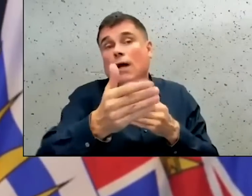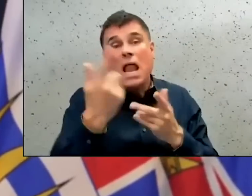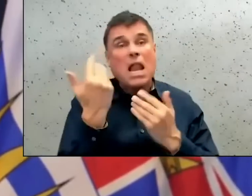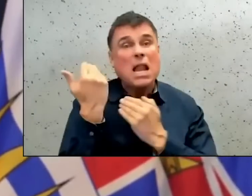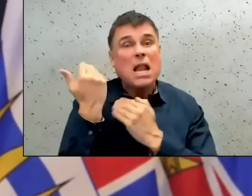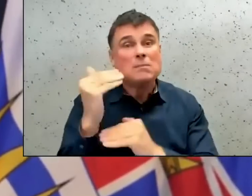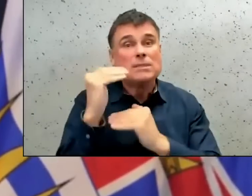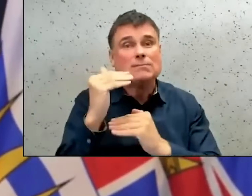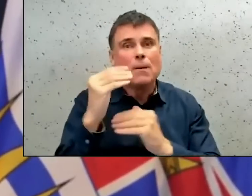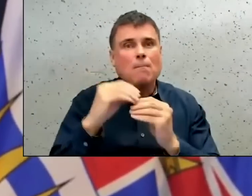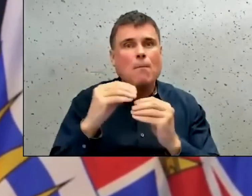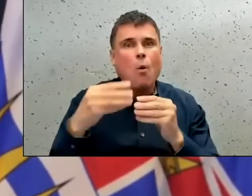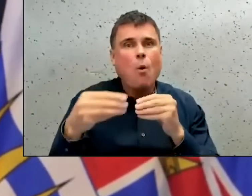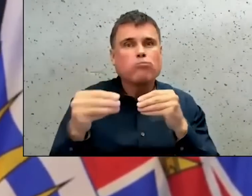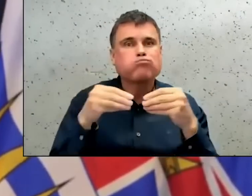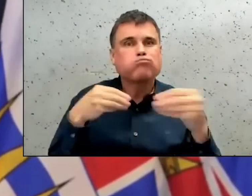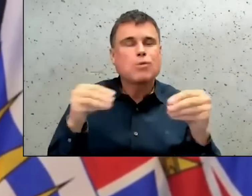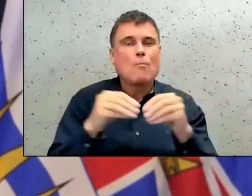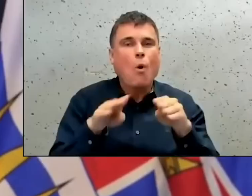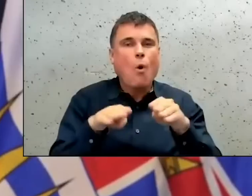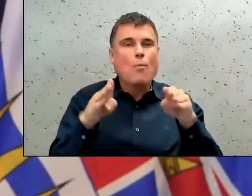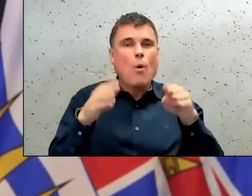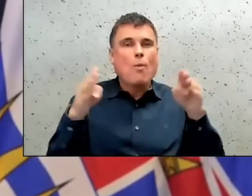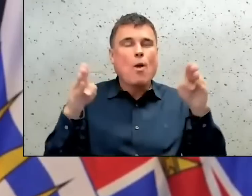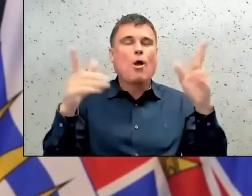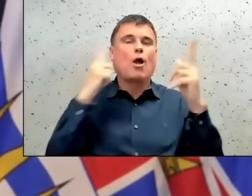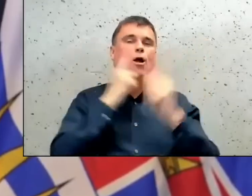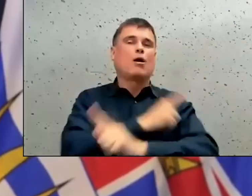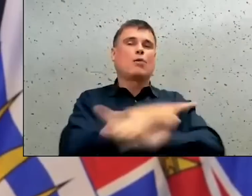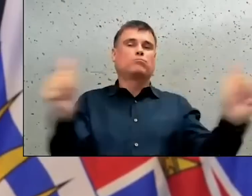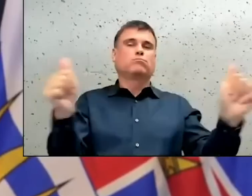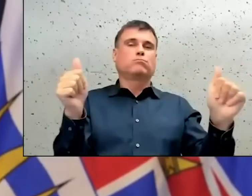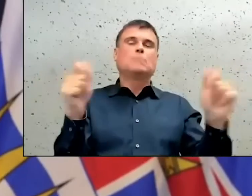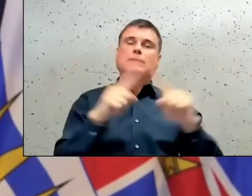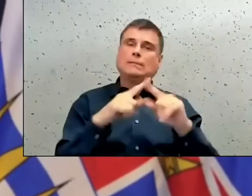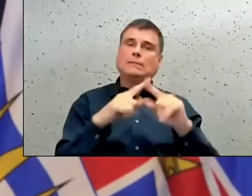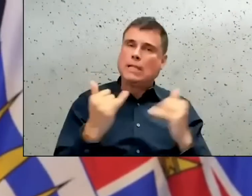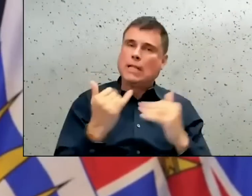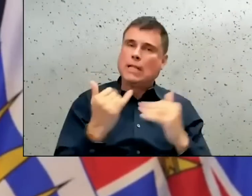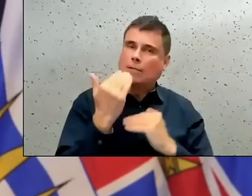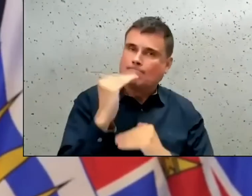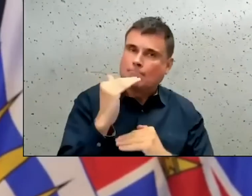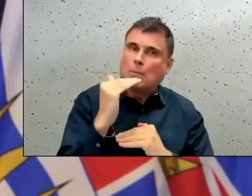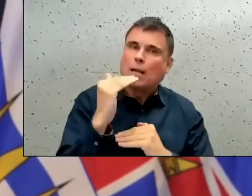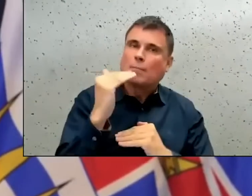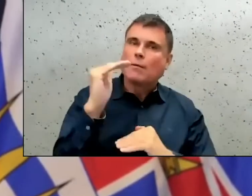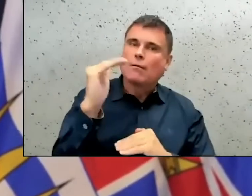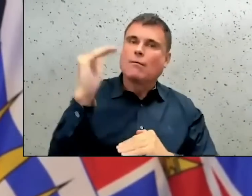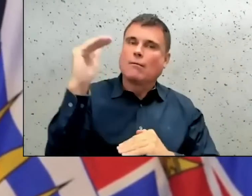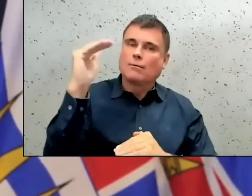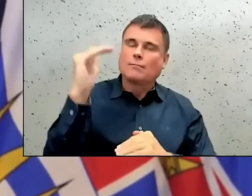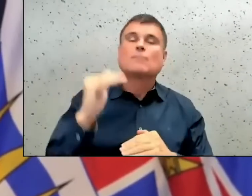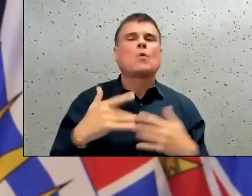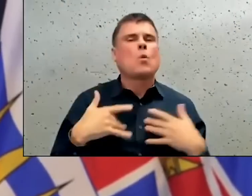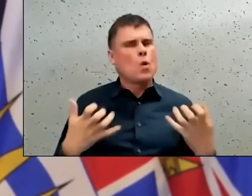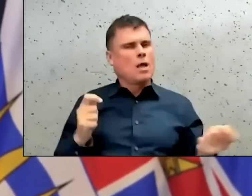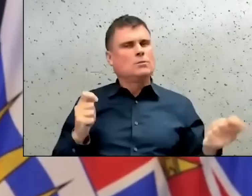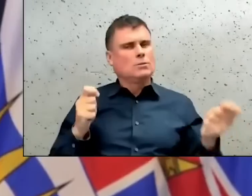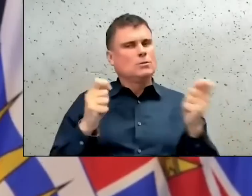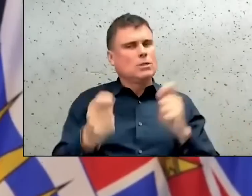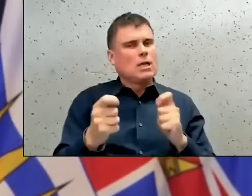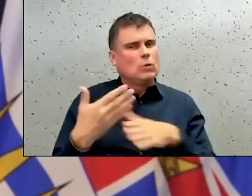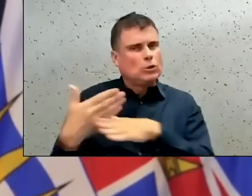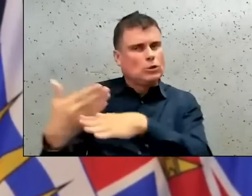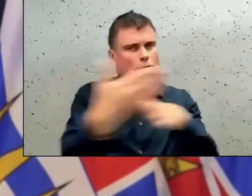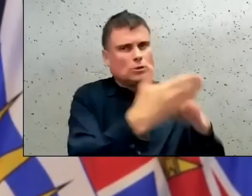few weeks. In addition to the changes this morning, I want to share today our first school situation